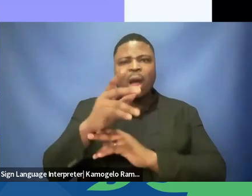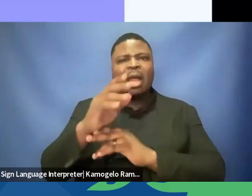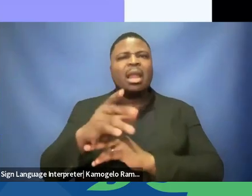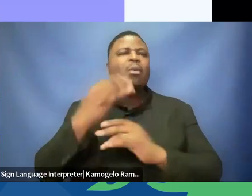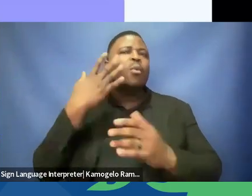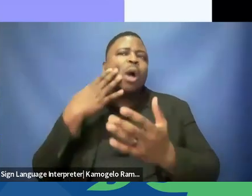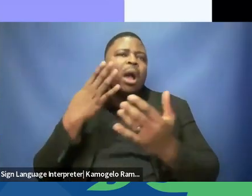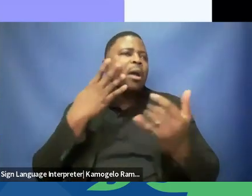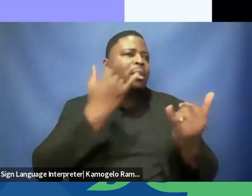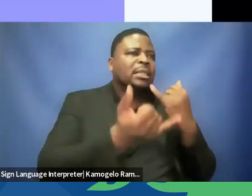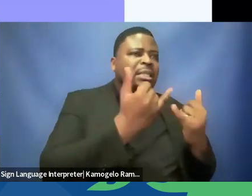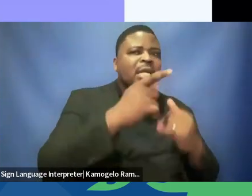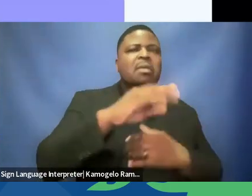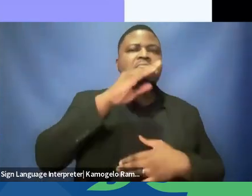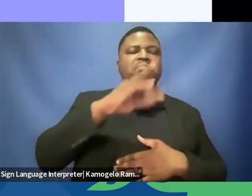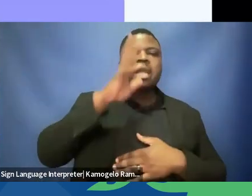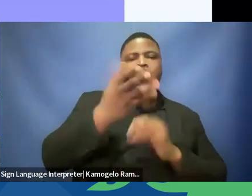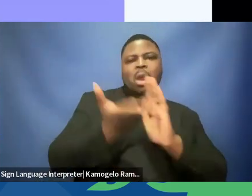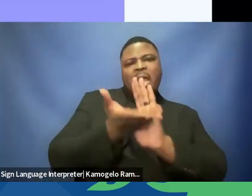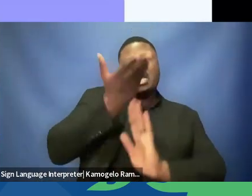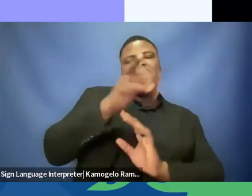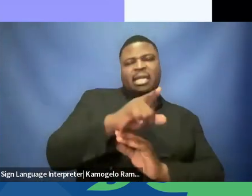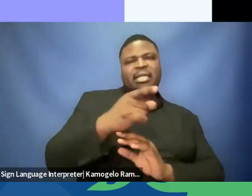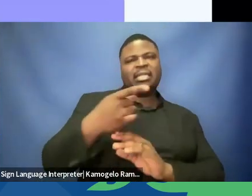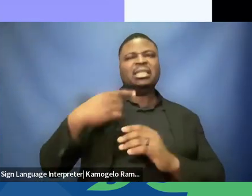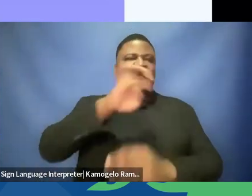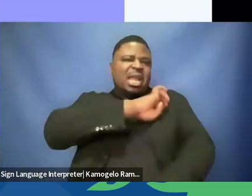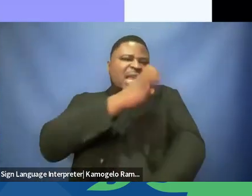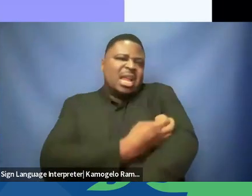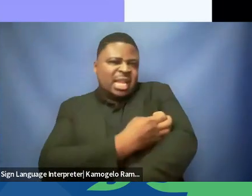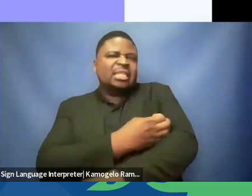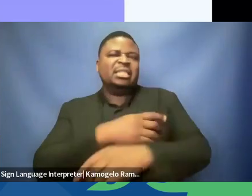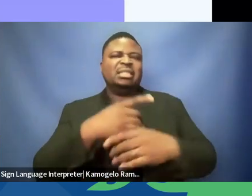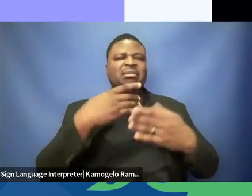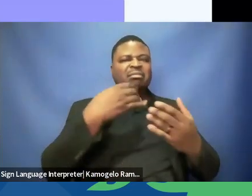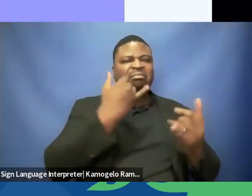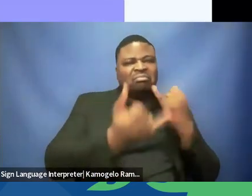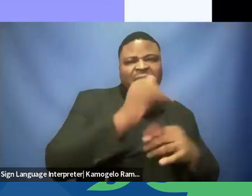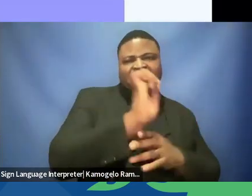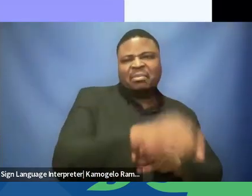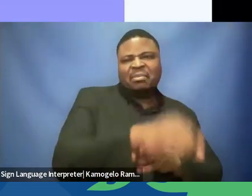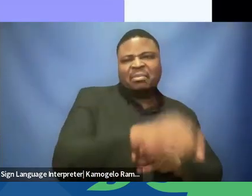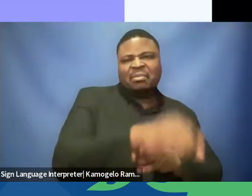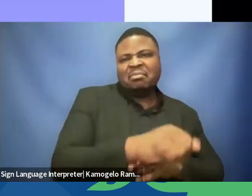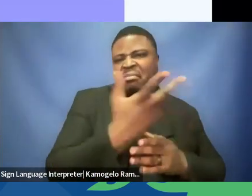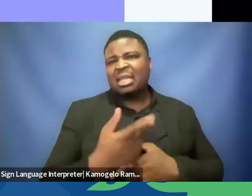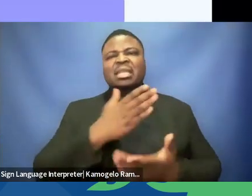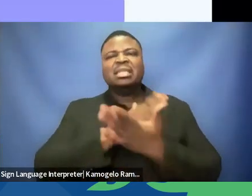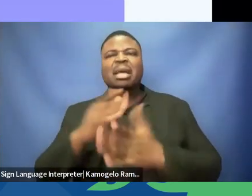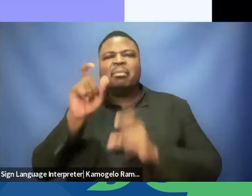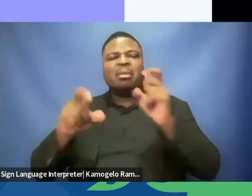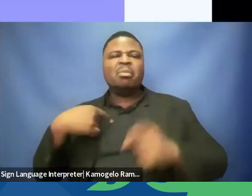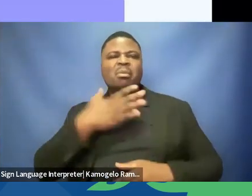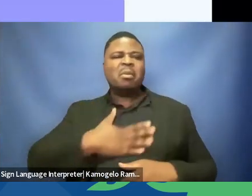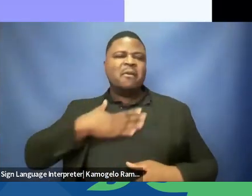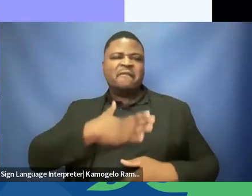sex. Another one, libido and arousal, improved focus and concentration. Others believed that it caused delayed ejaculation